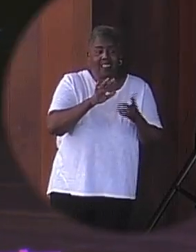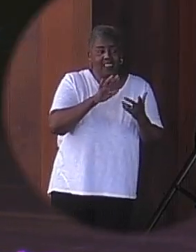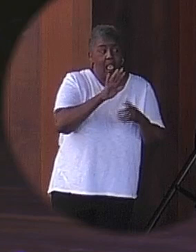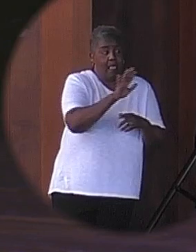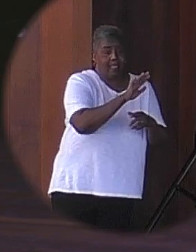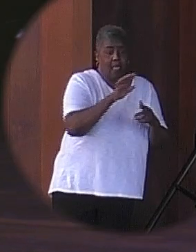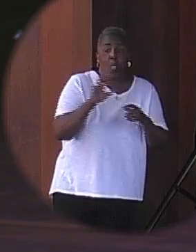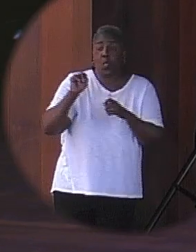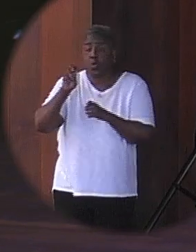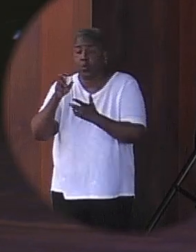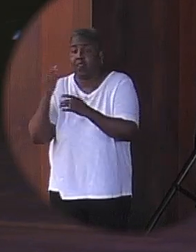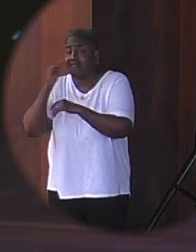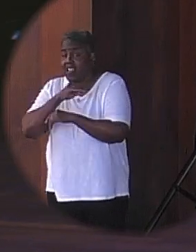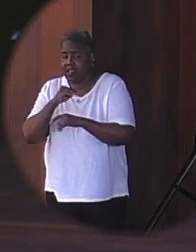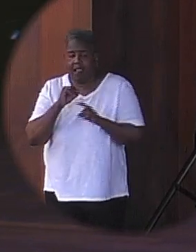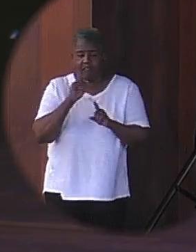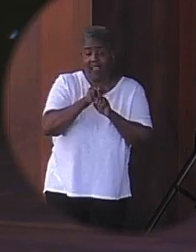true.